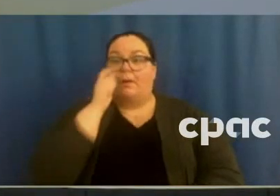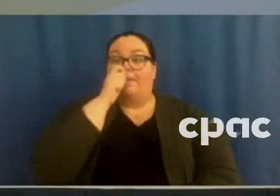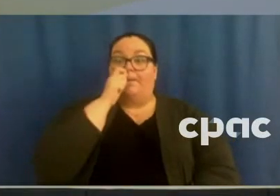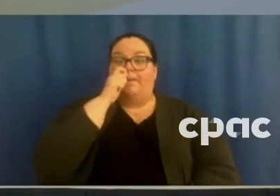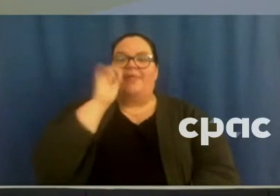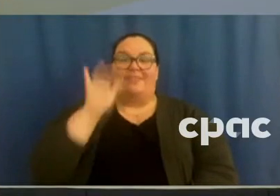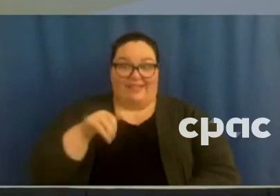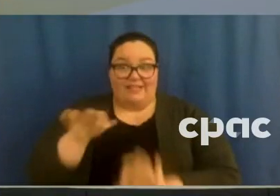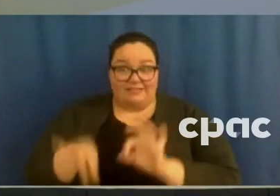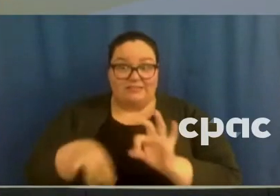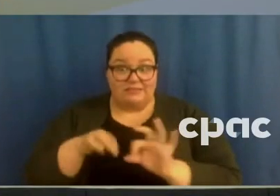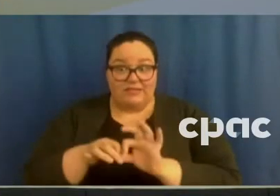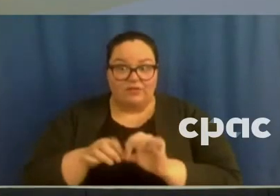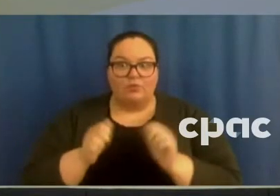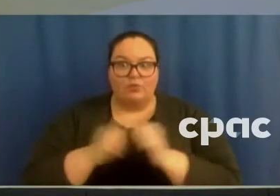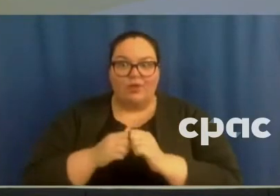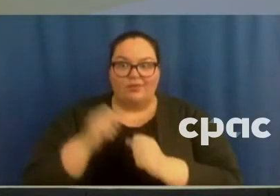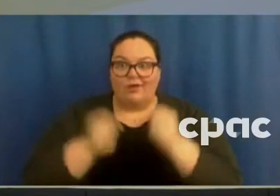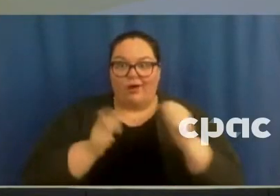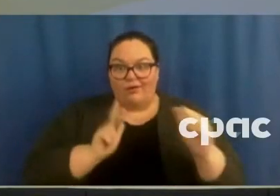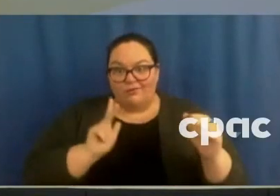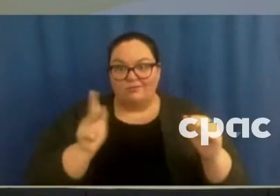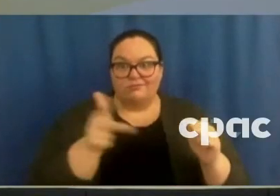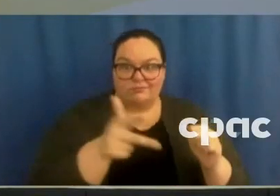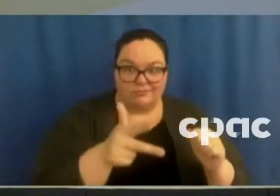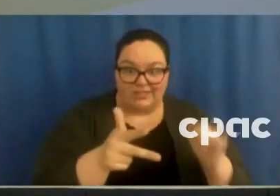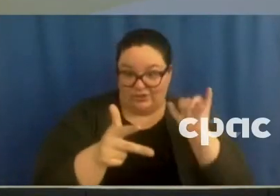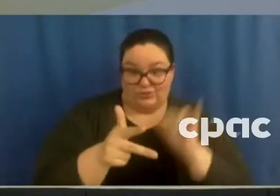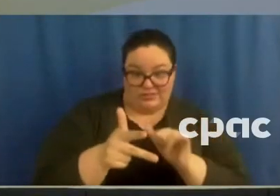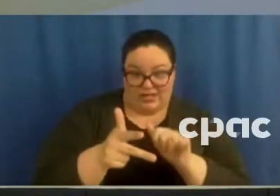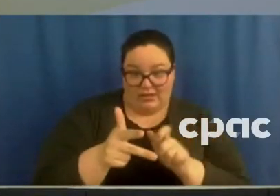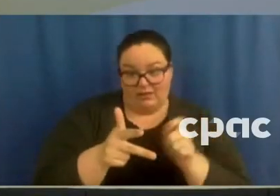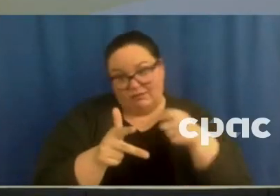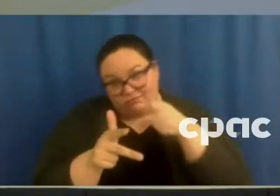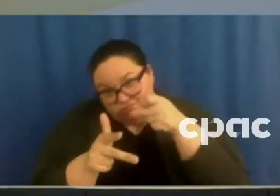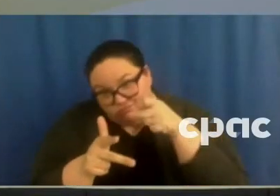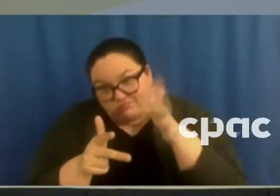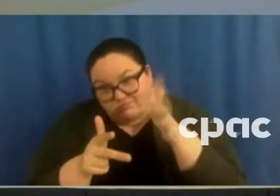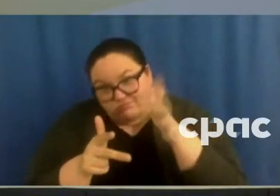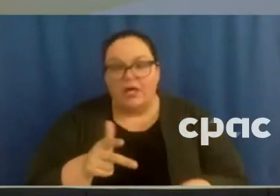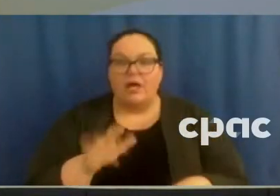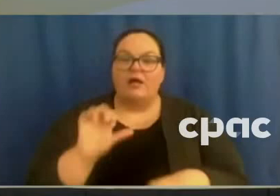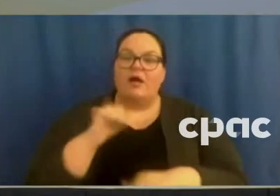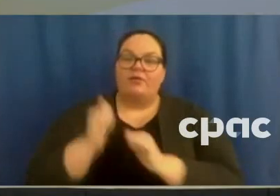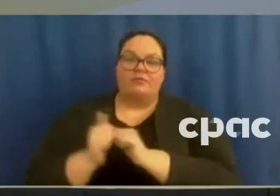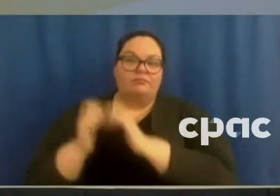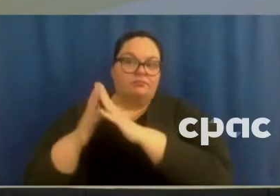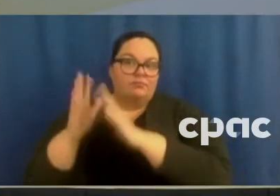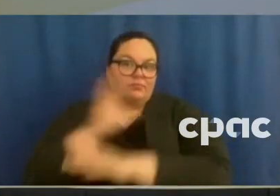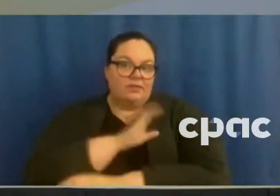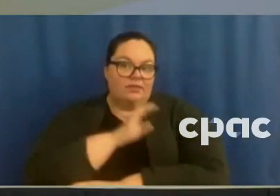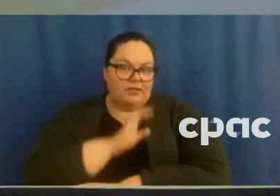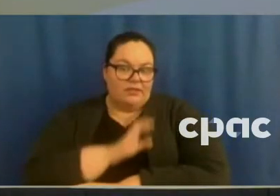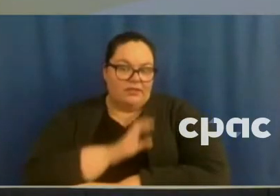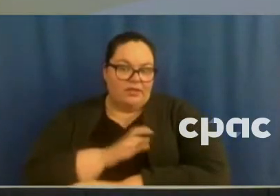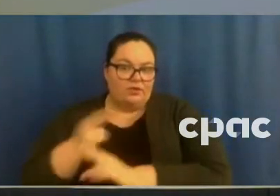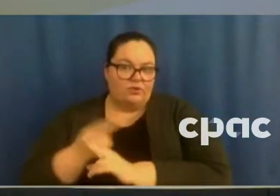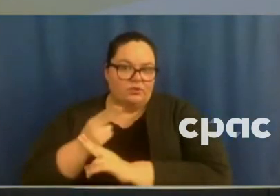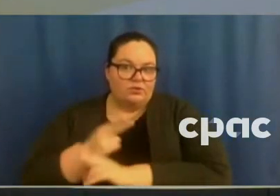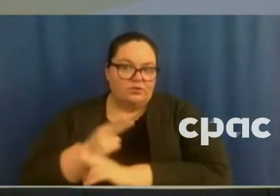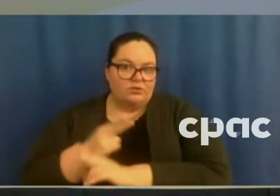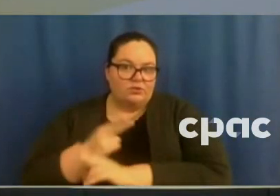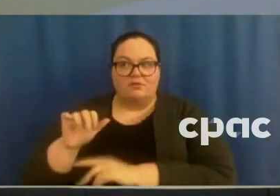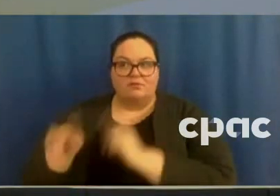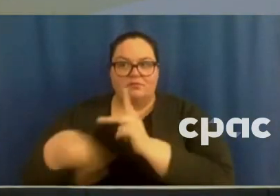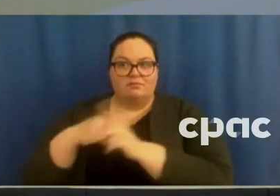on a regular basis, as you know, and we've done these pop-up clinics in other locations and have used the ID Now machine